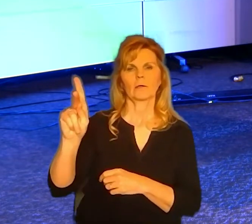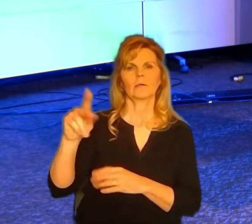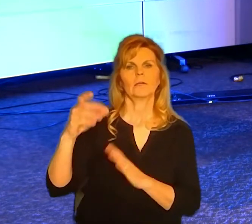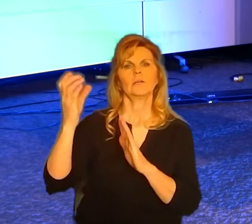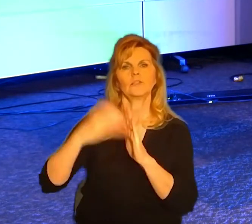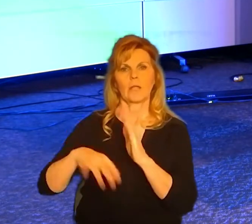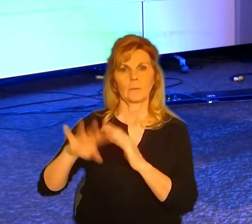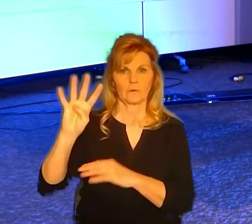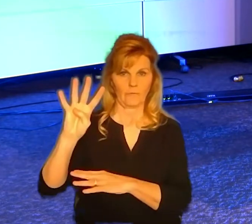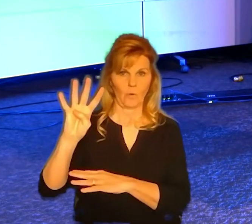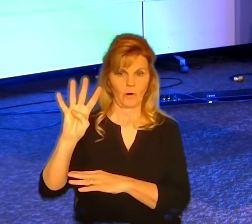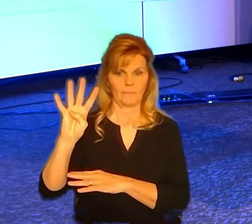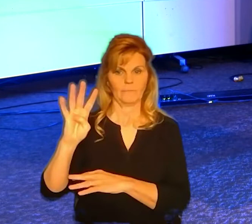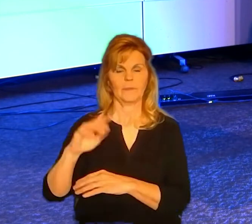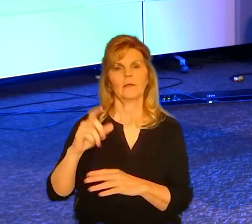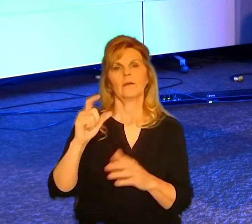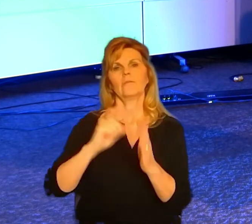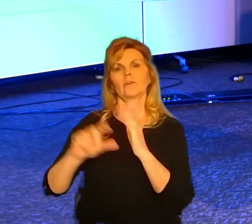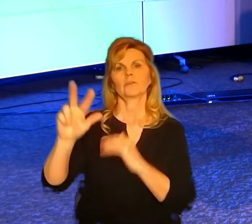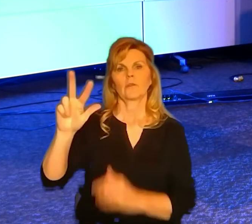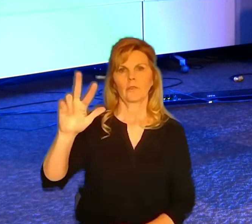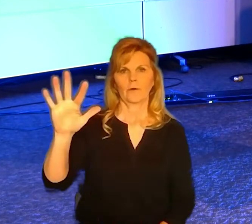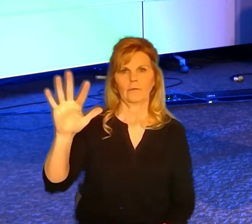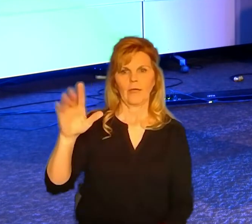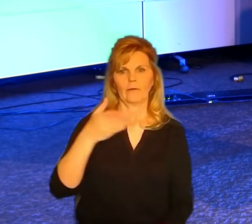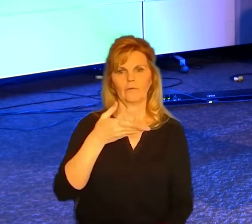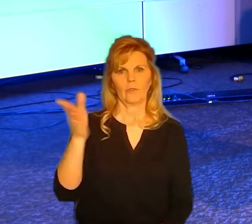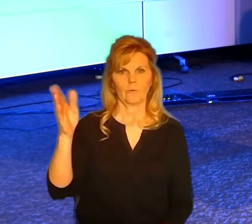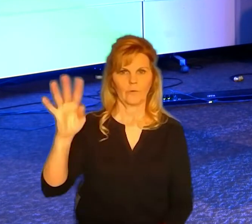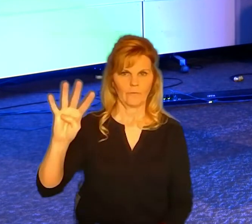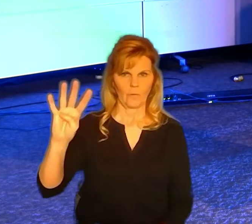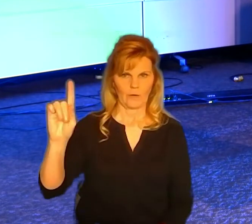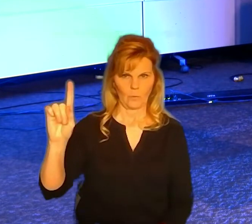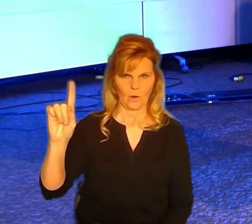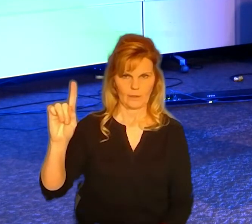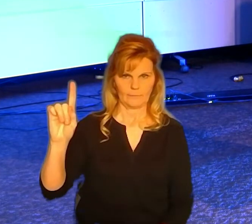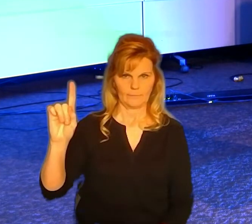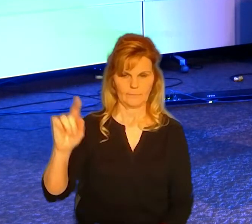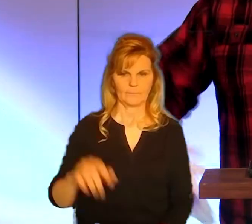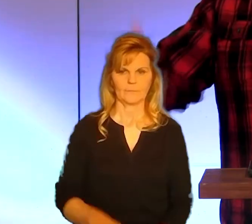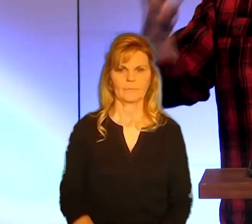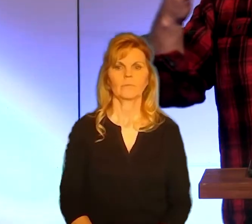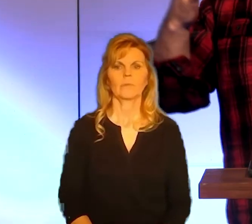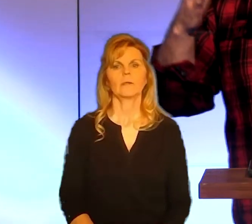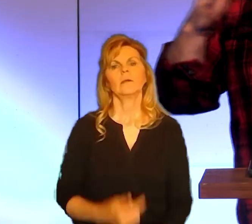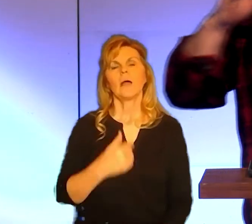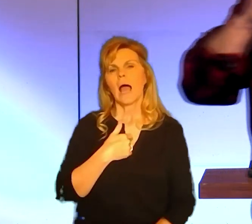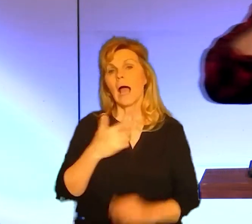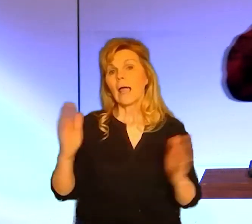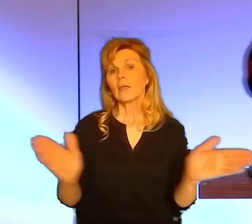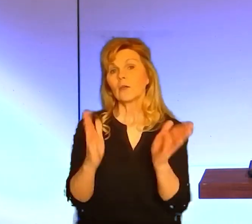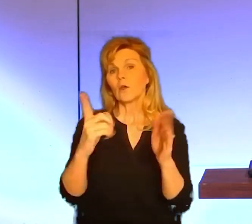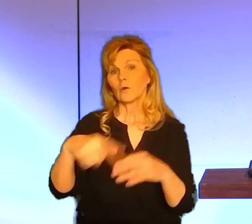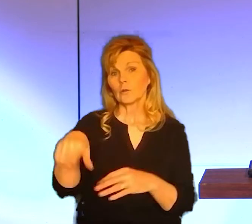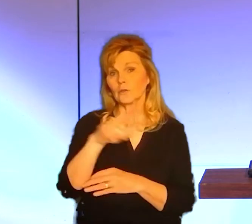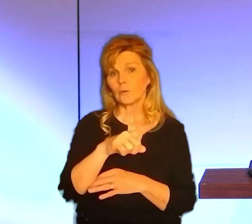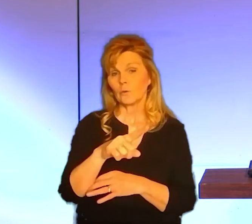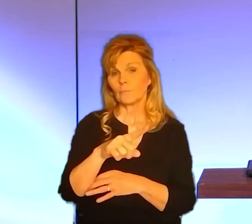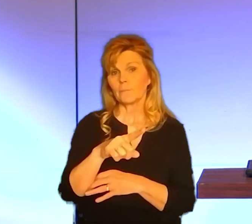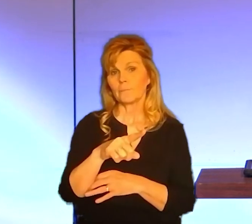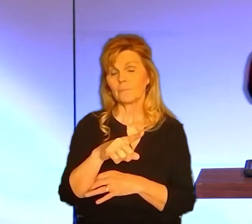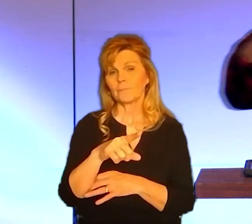will be our main text, verses 35 through 41. Just encourage you, if you have the opportunity